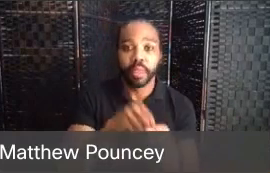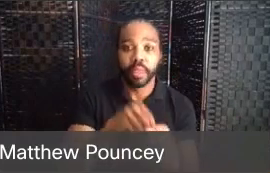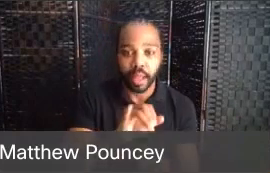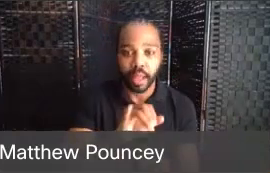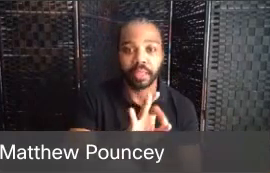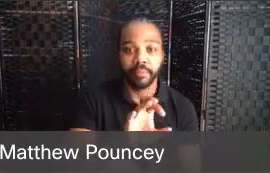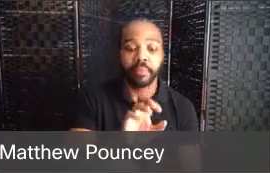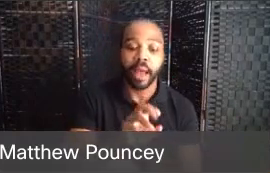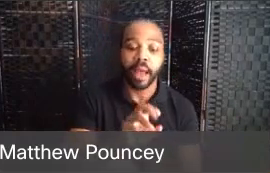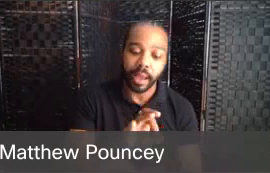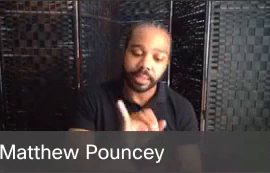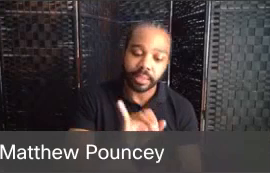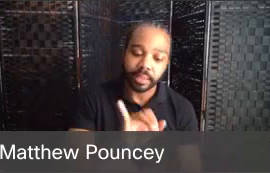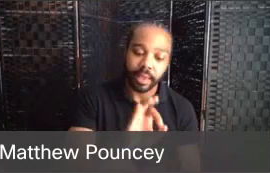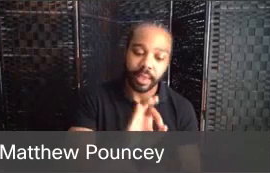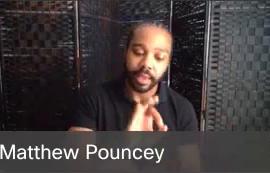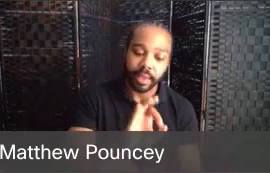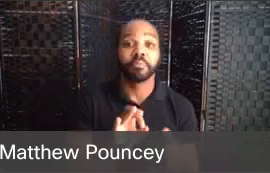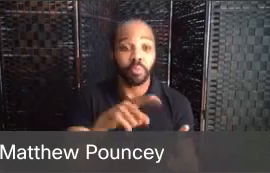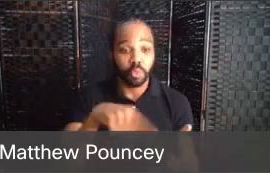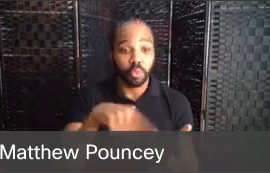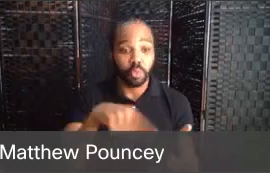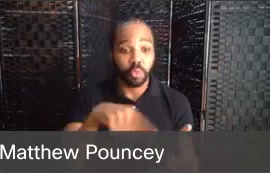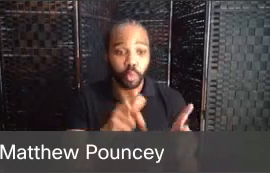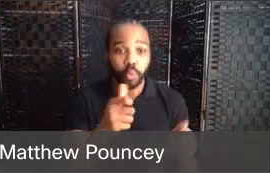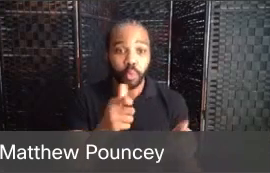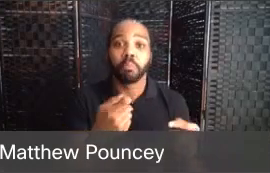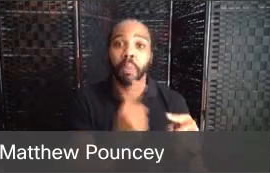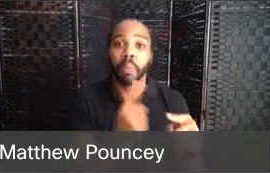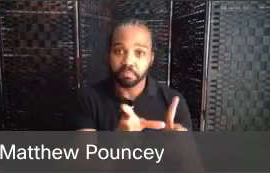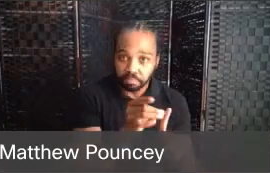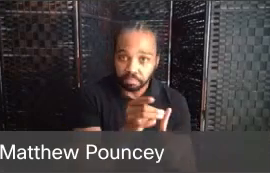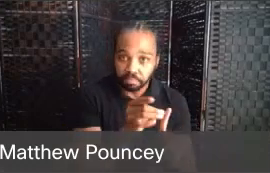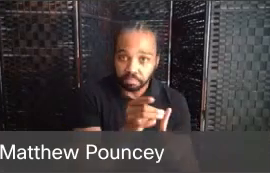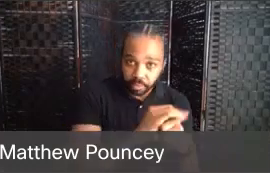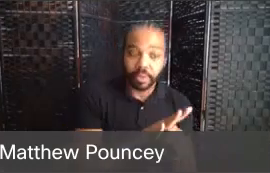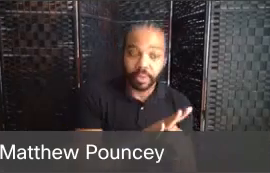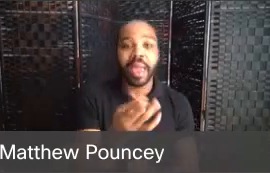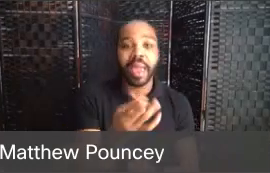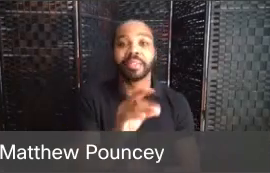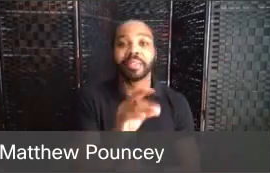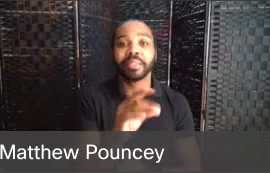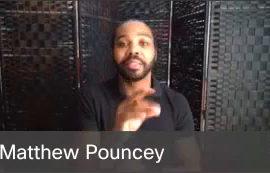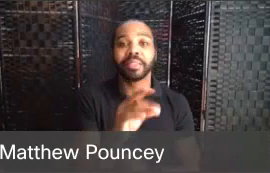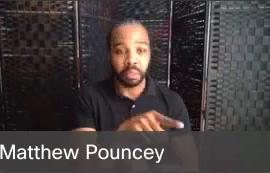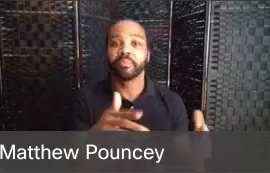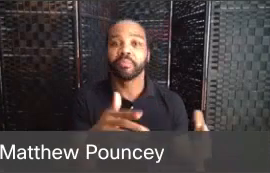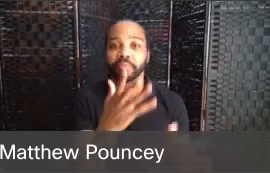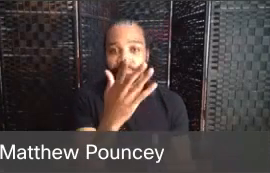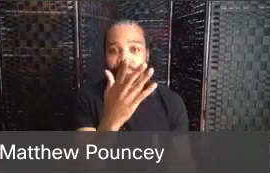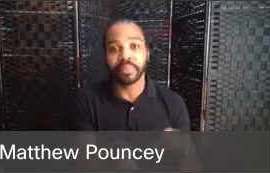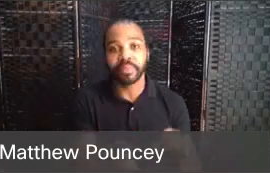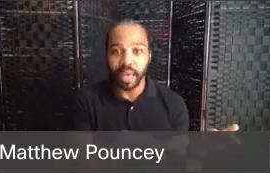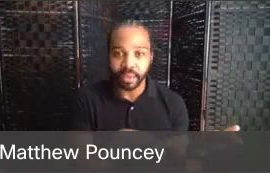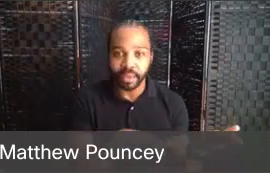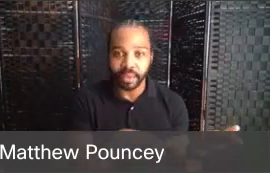ICFs who have contracted COVID, 18% have died subsequently.